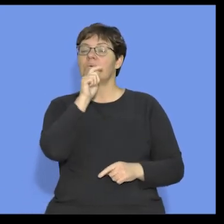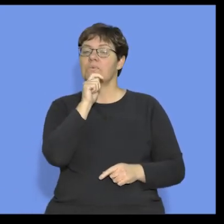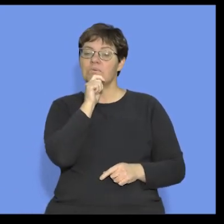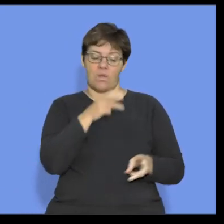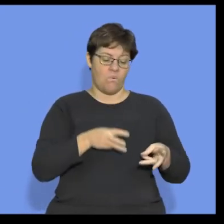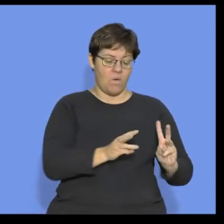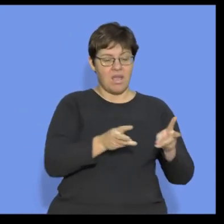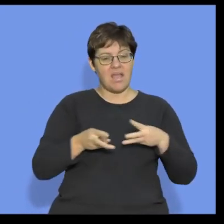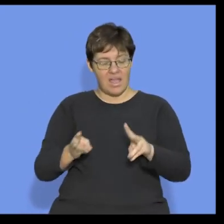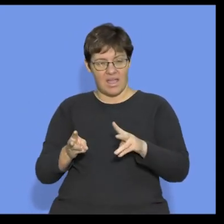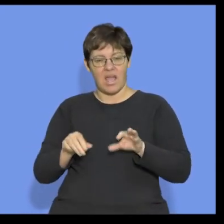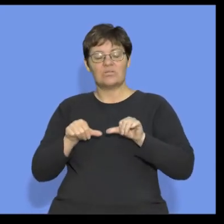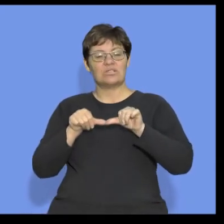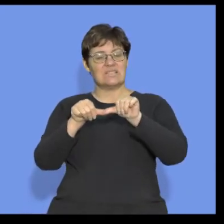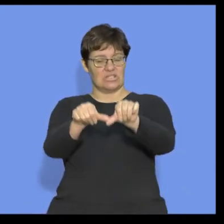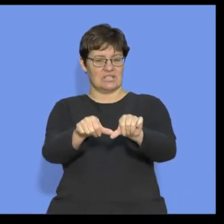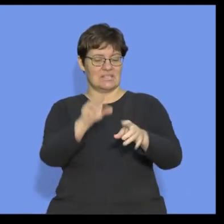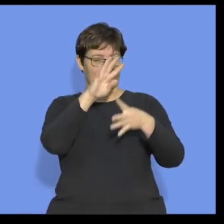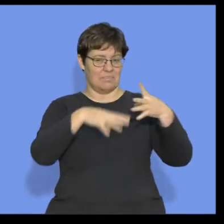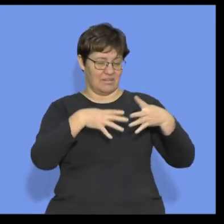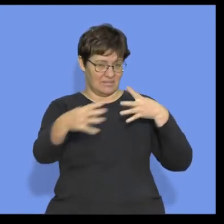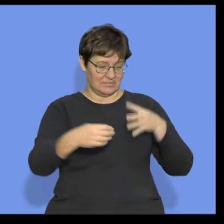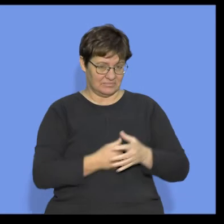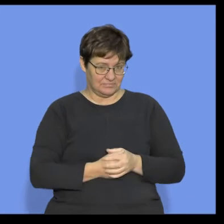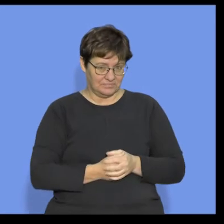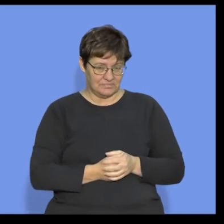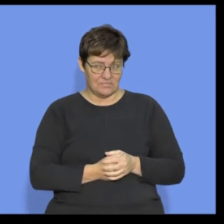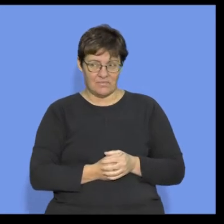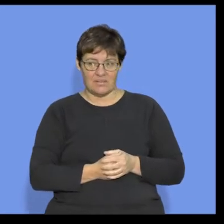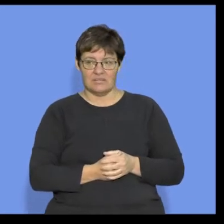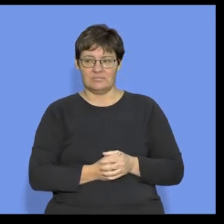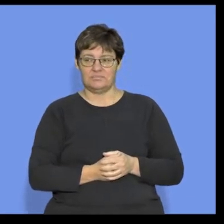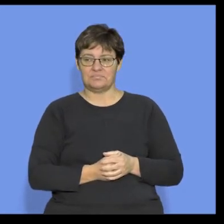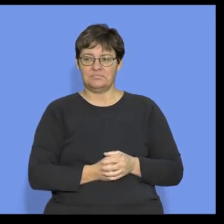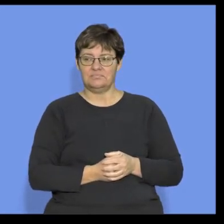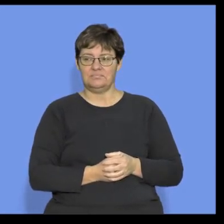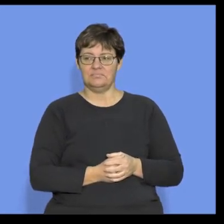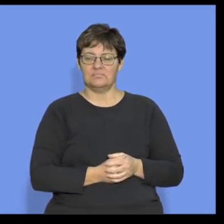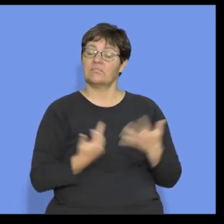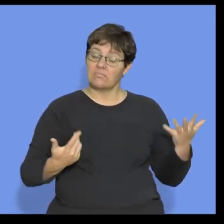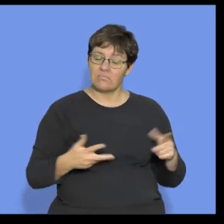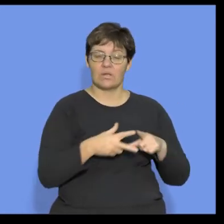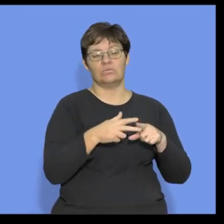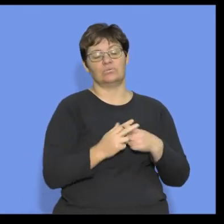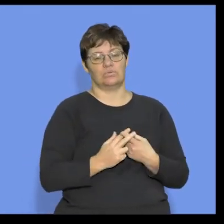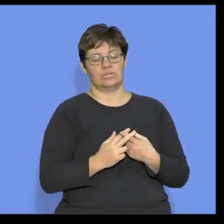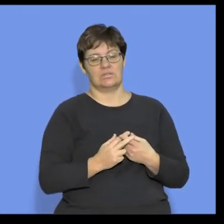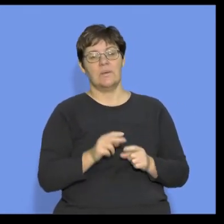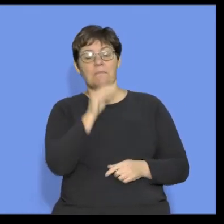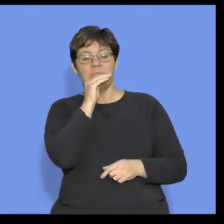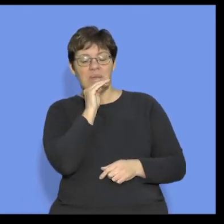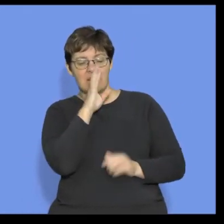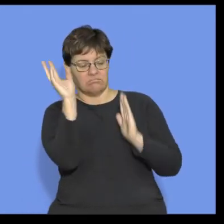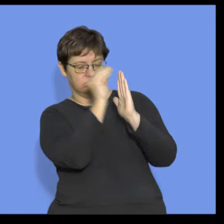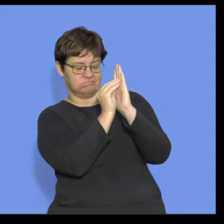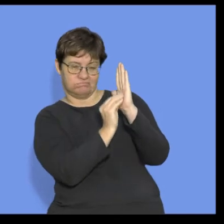two-ways contingency table. So two-ways contingency table are tools of keeping